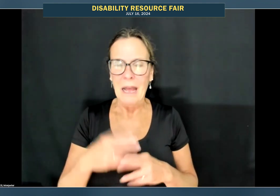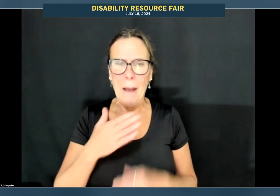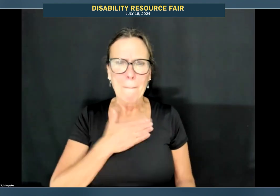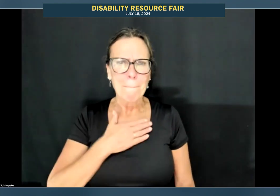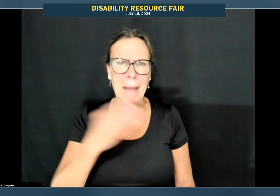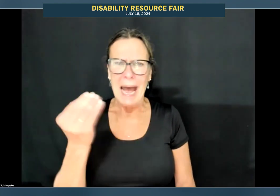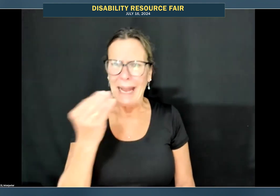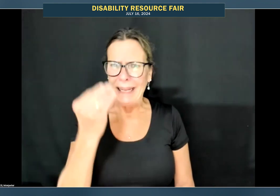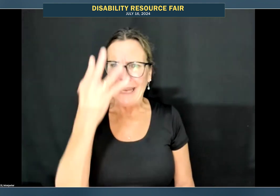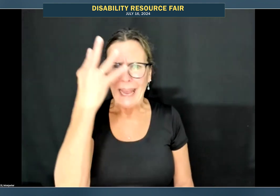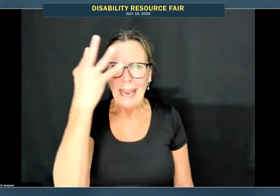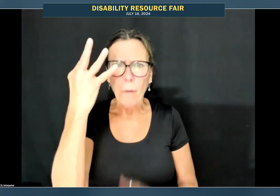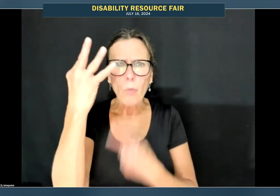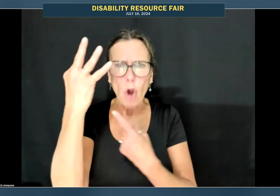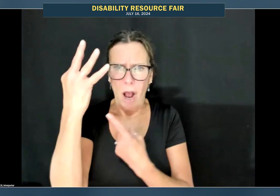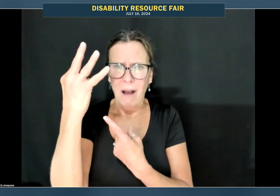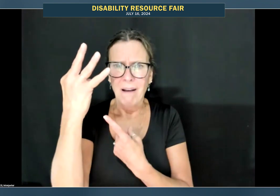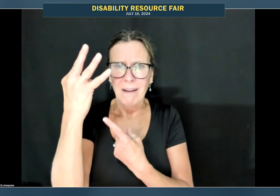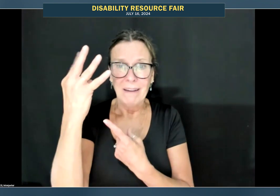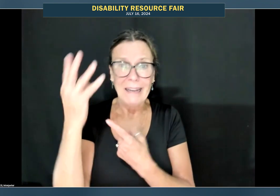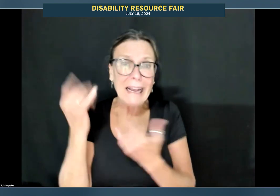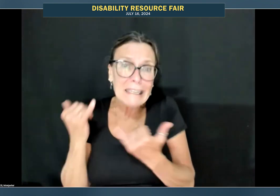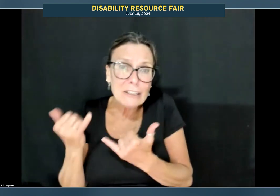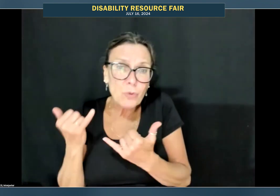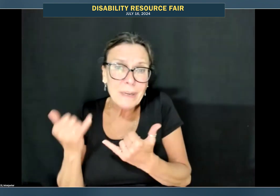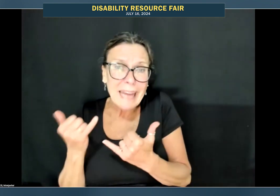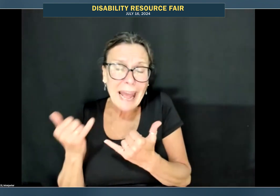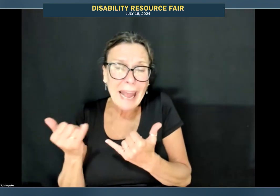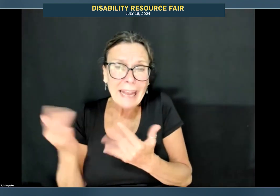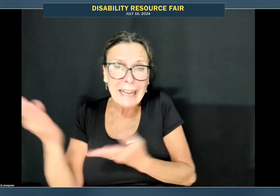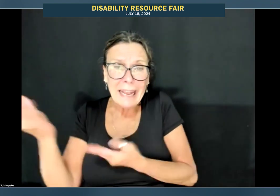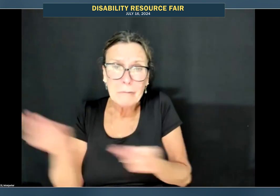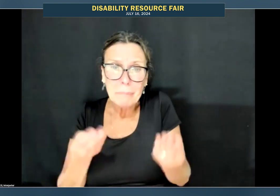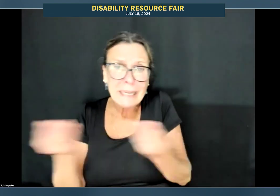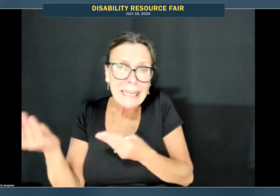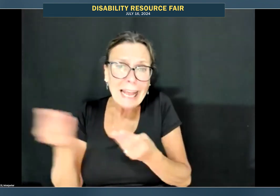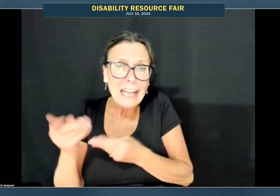the middle of a mediation today decided to stop working.